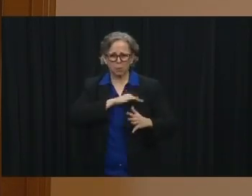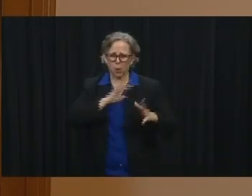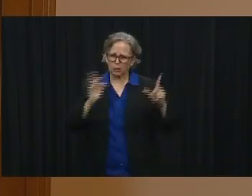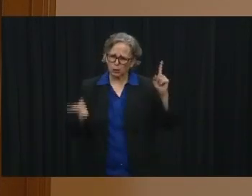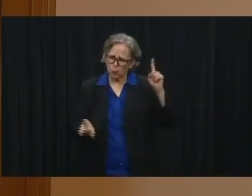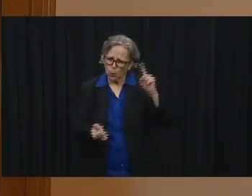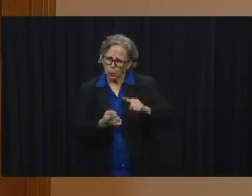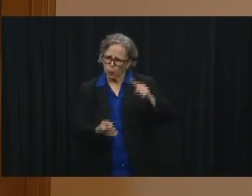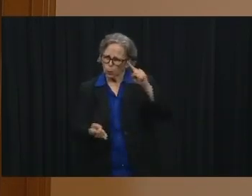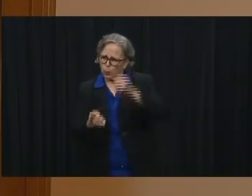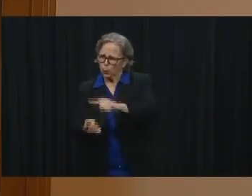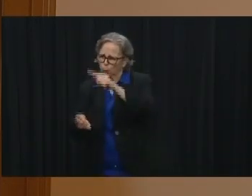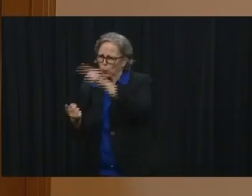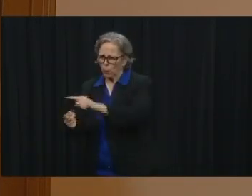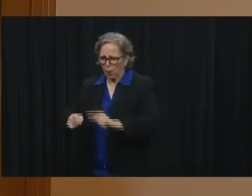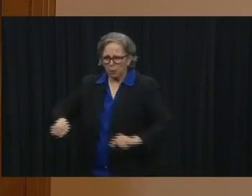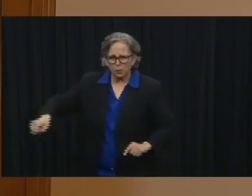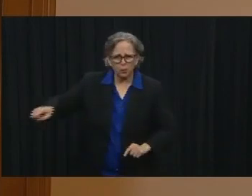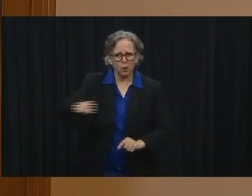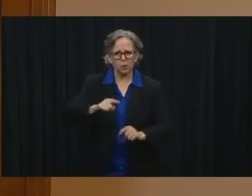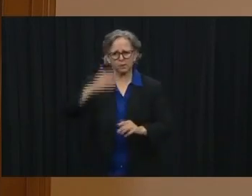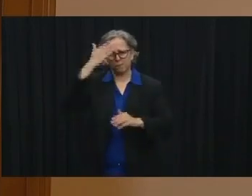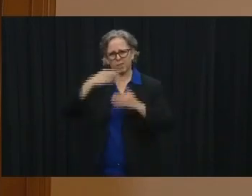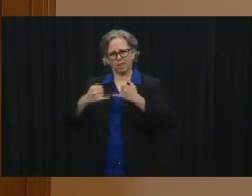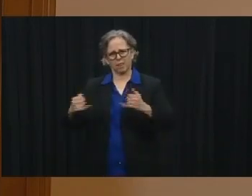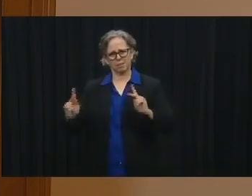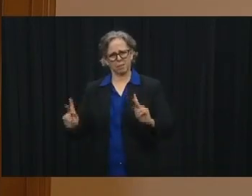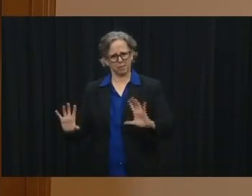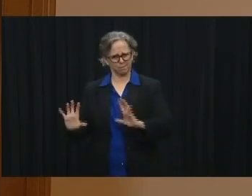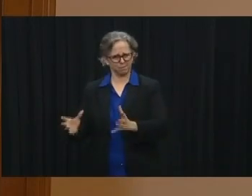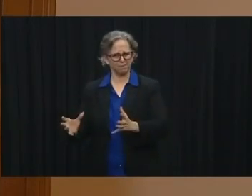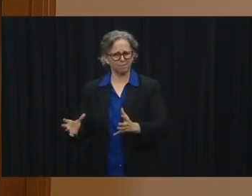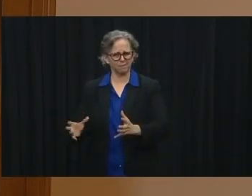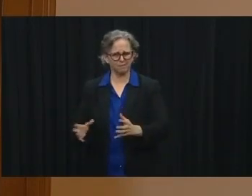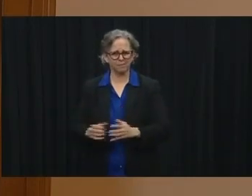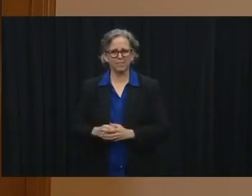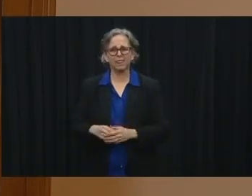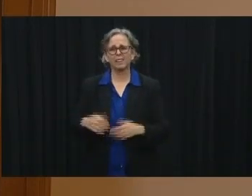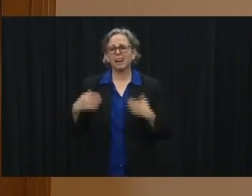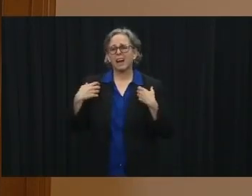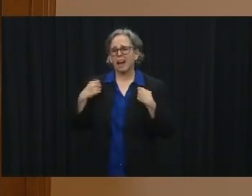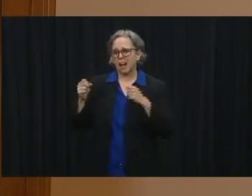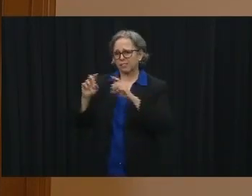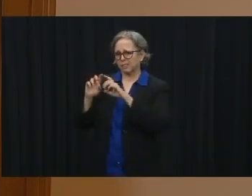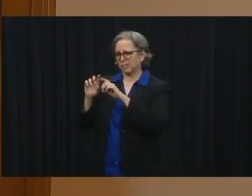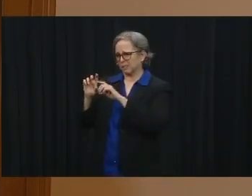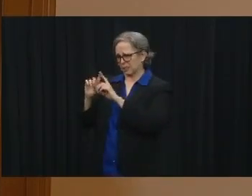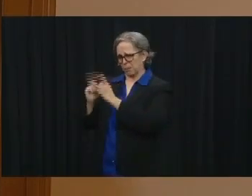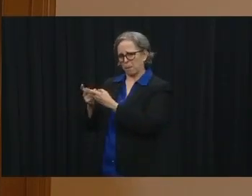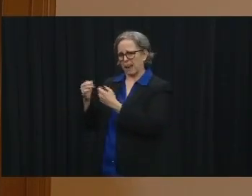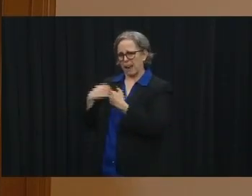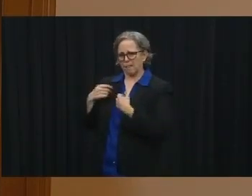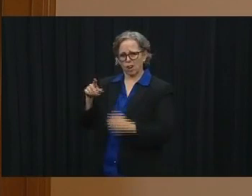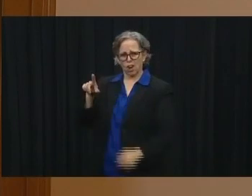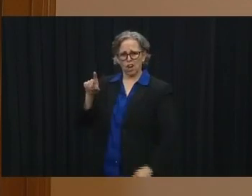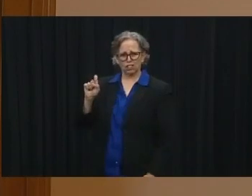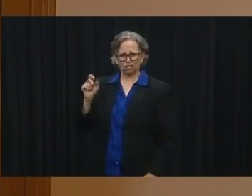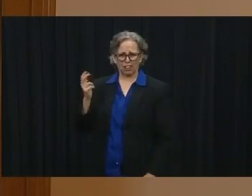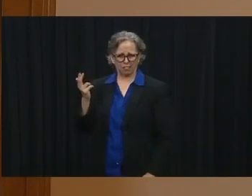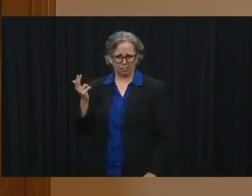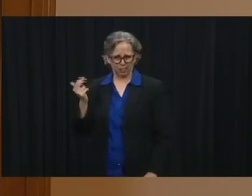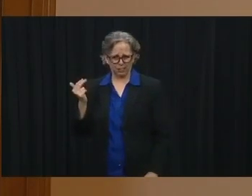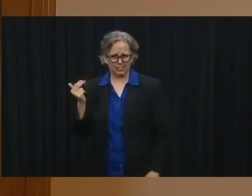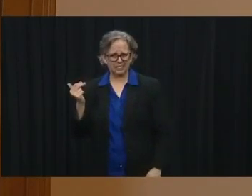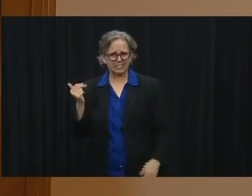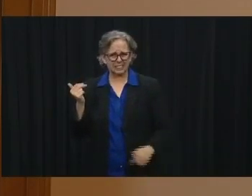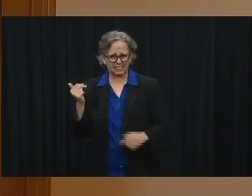We have 113 local health departments in Ohio, and we can share with you today that one in the Toledo